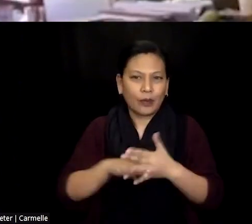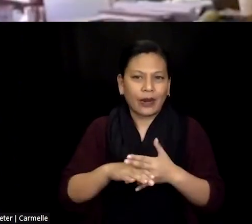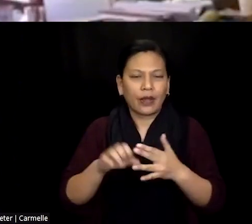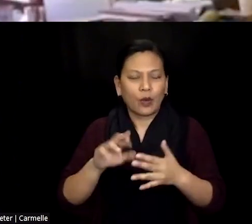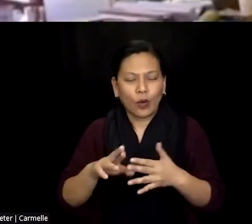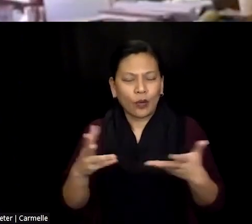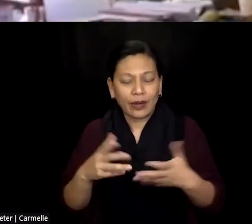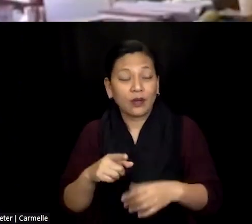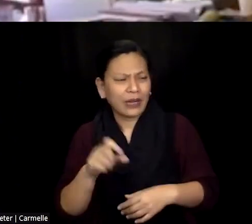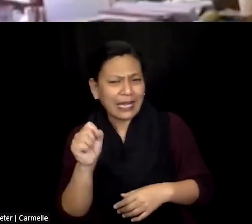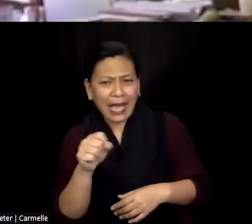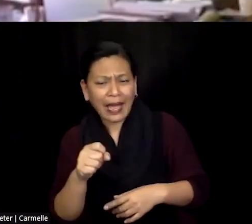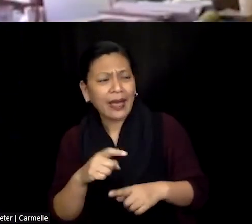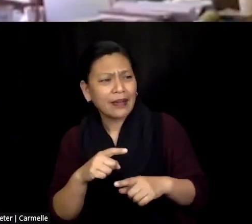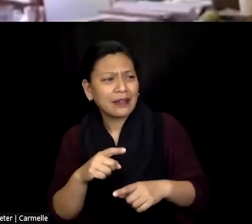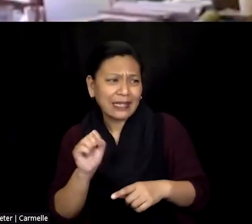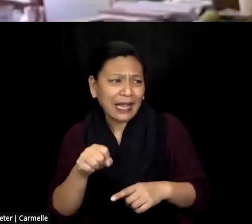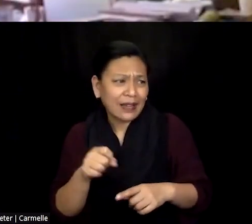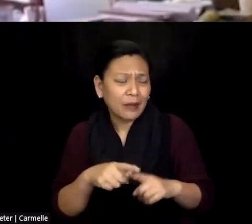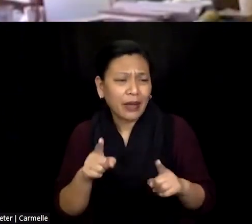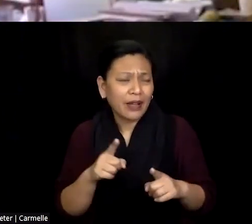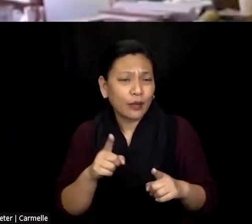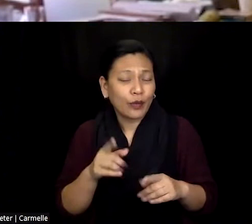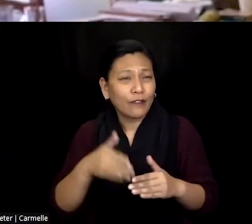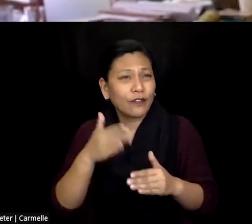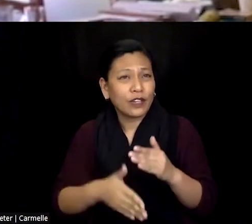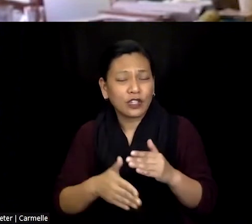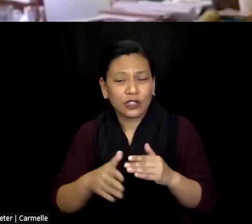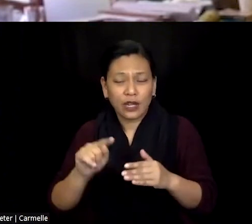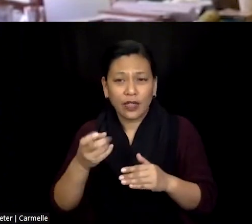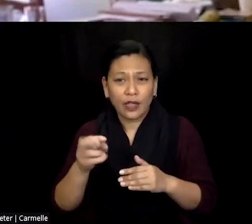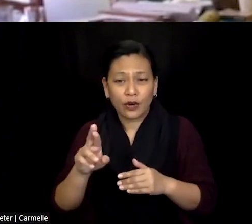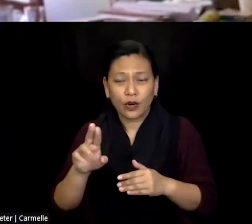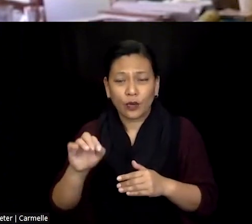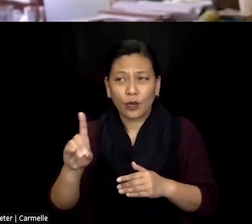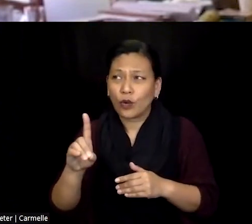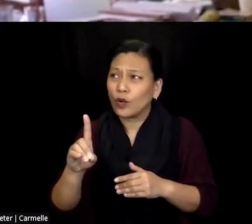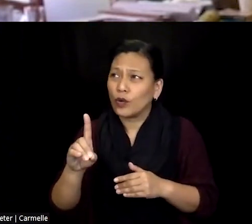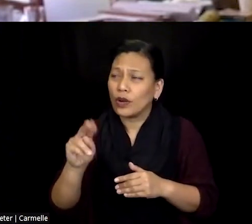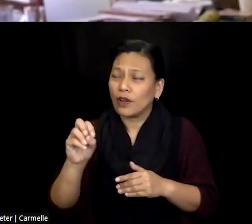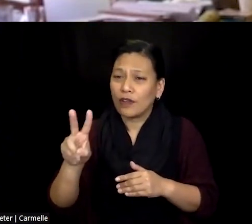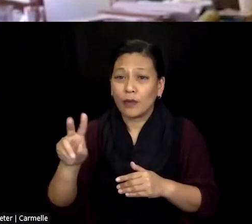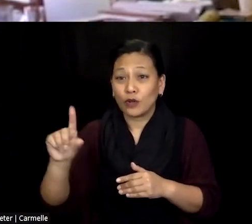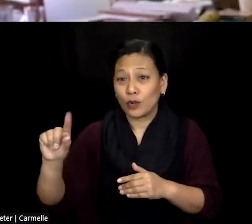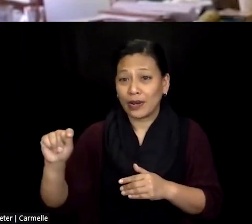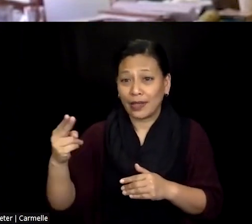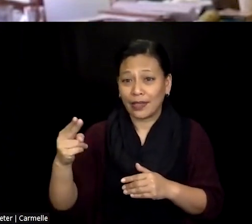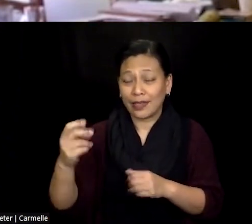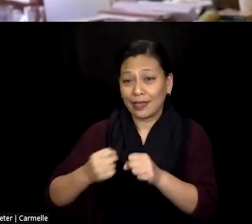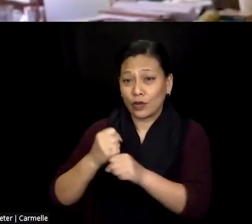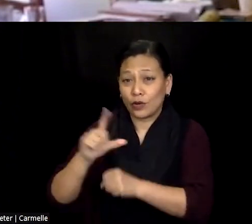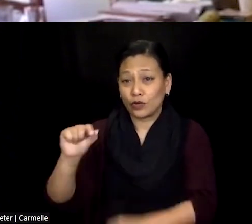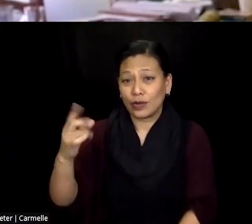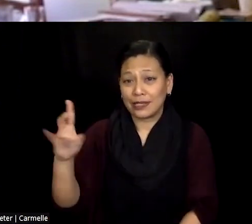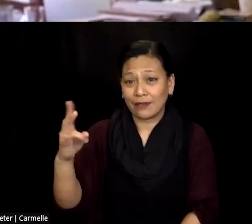sure. We finished production on Thunder Road, the feature, on November 20th, 2017, and